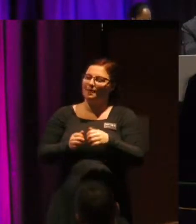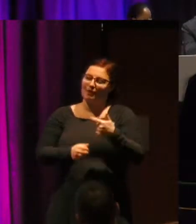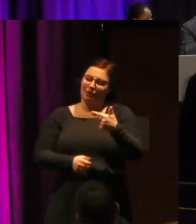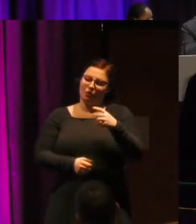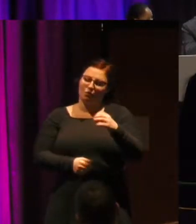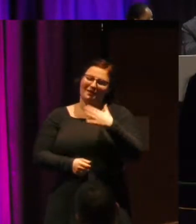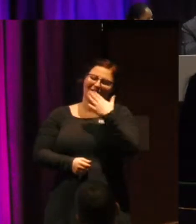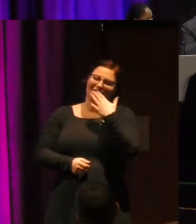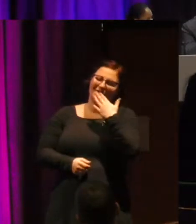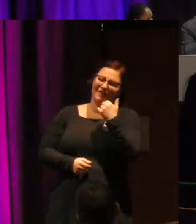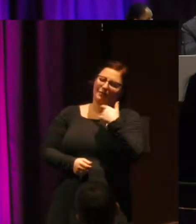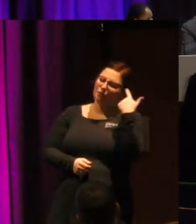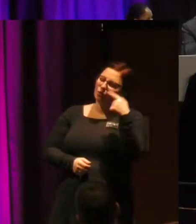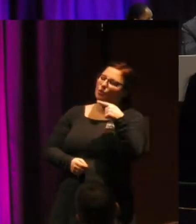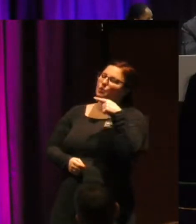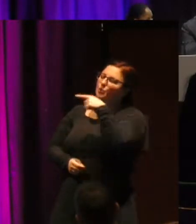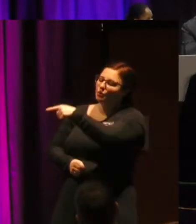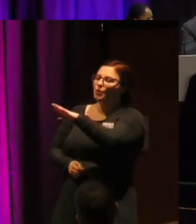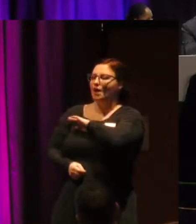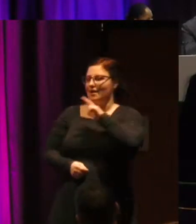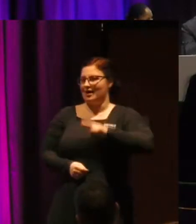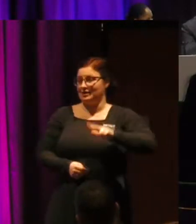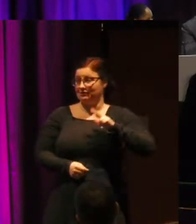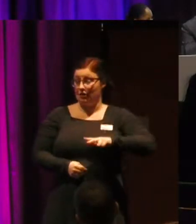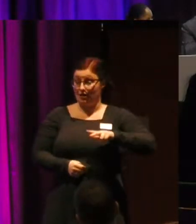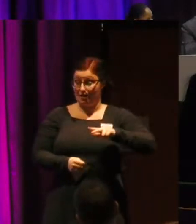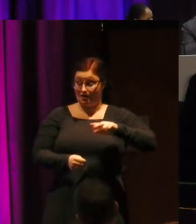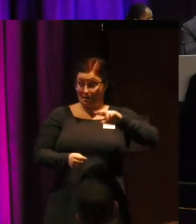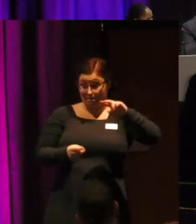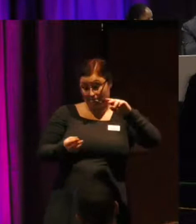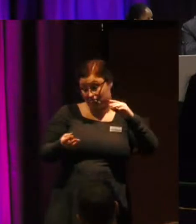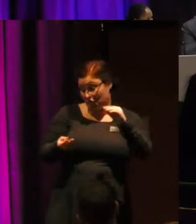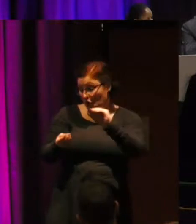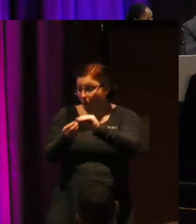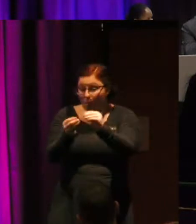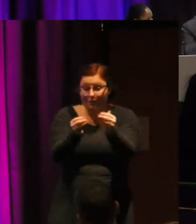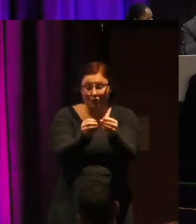the responsibility, or is it a combination between different